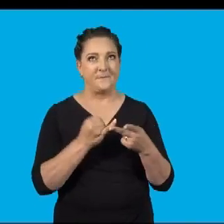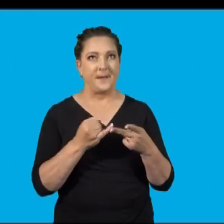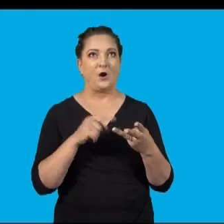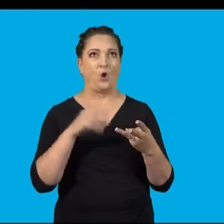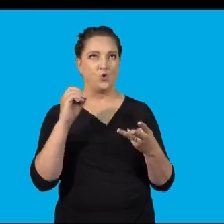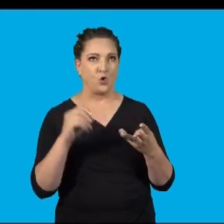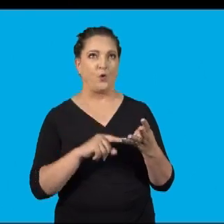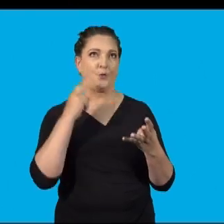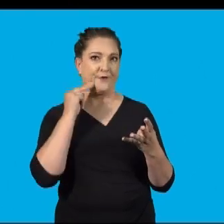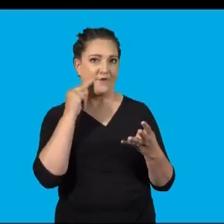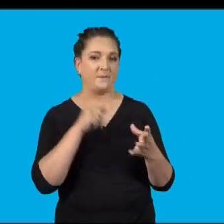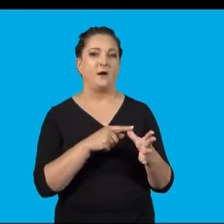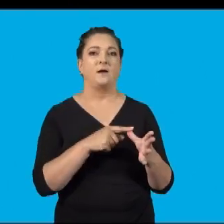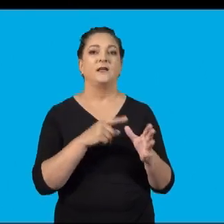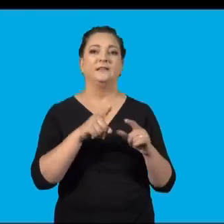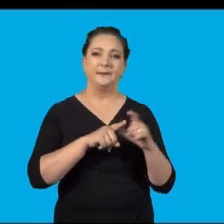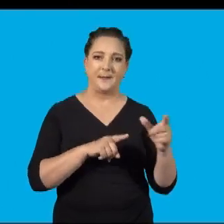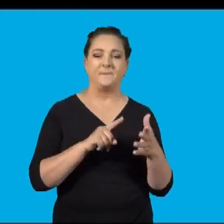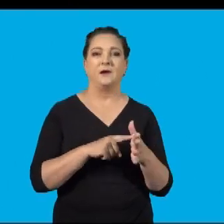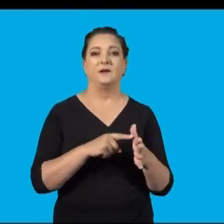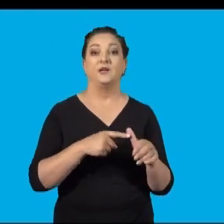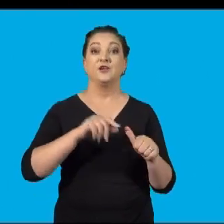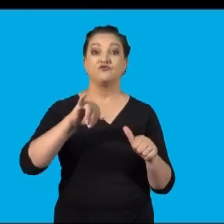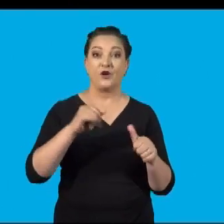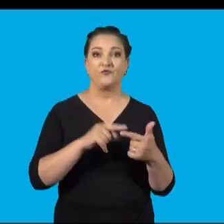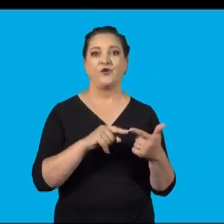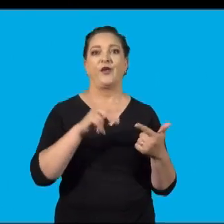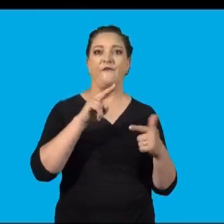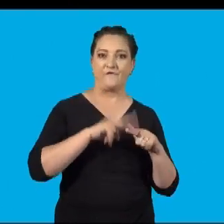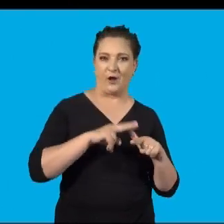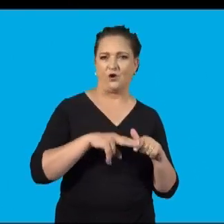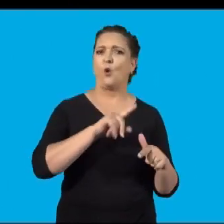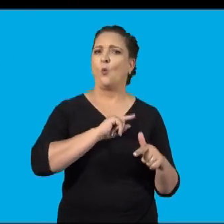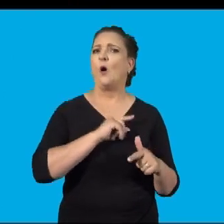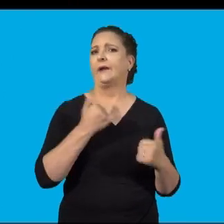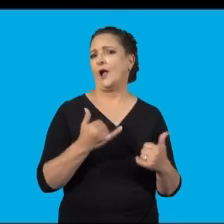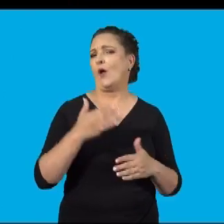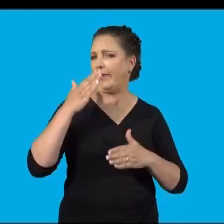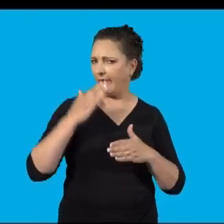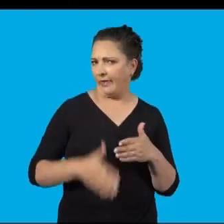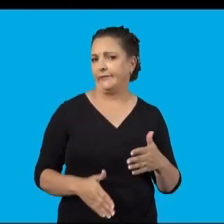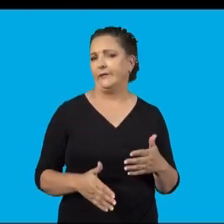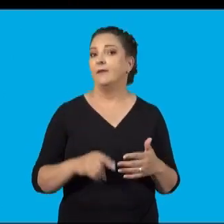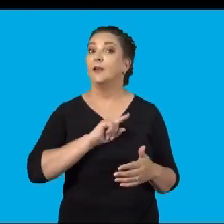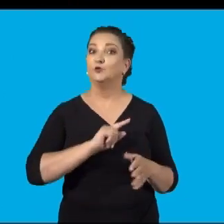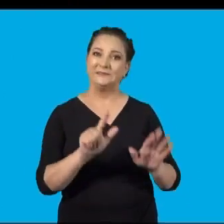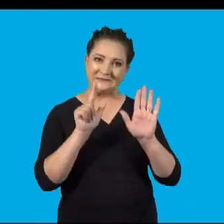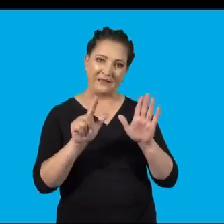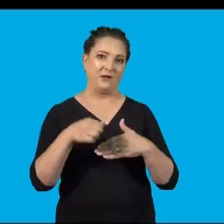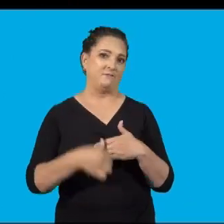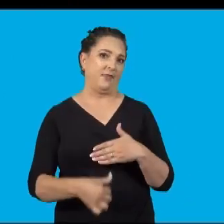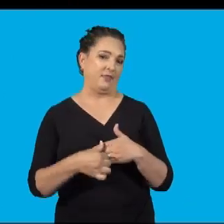September, October, November, December, January, February. Then the financial year ends. How many months is that?